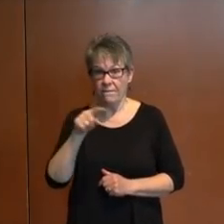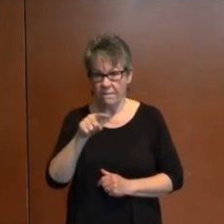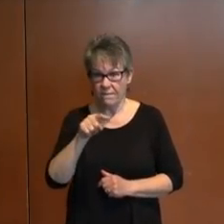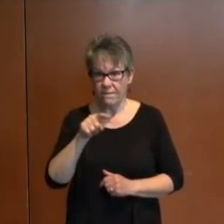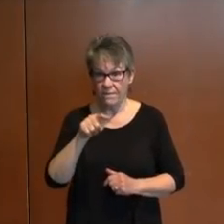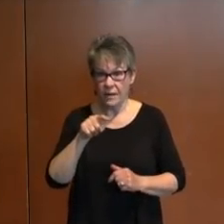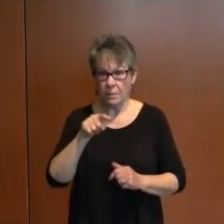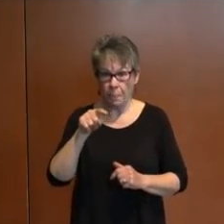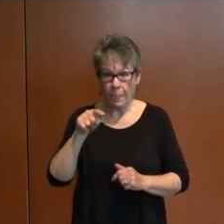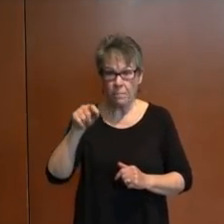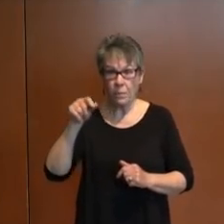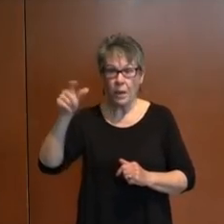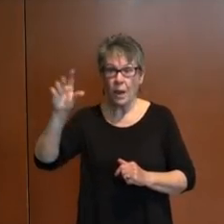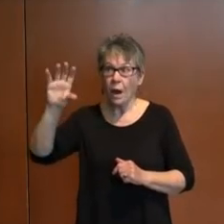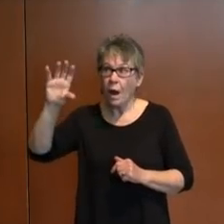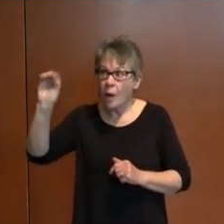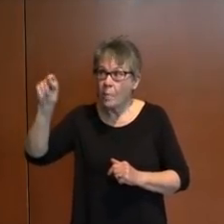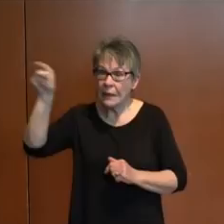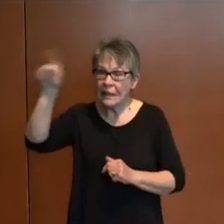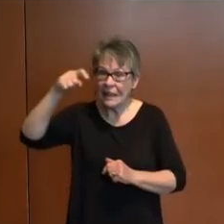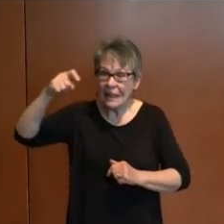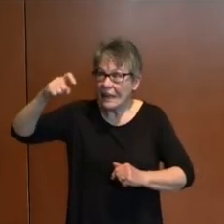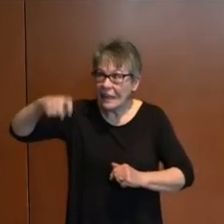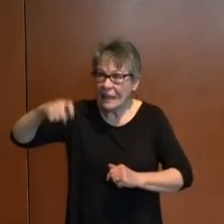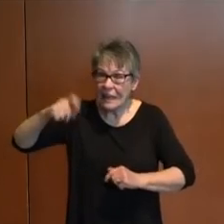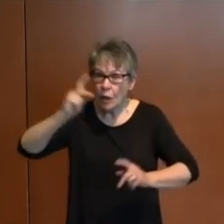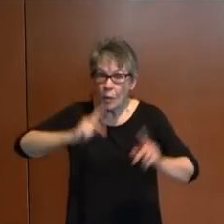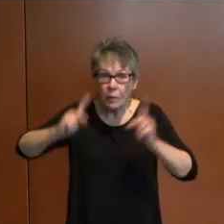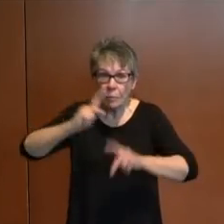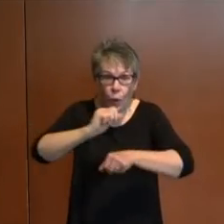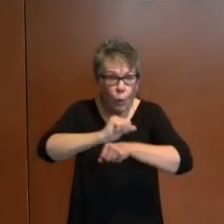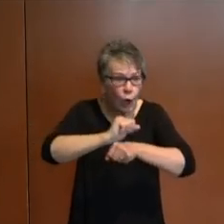have expected. As of today, more than